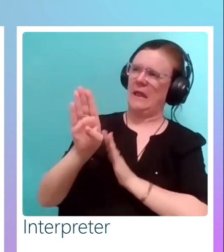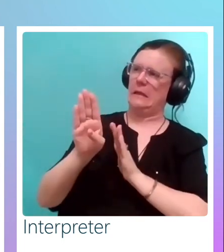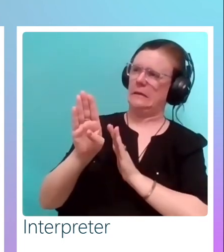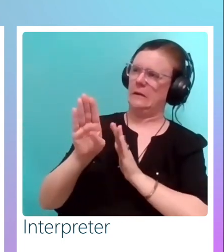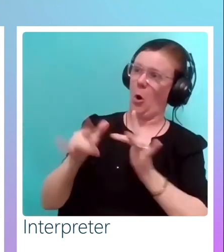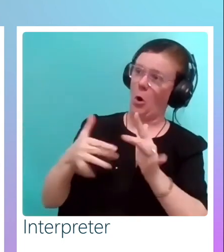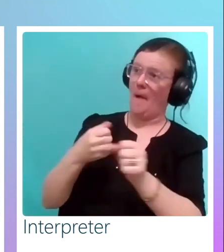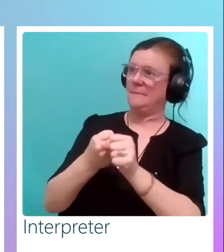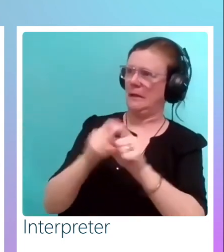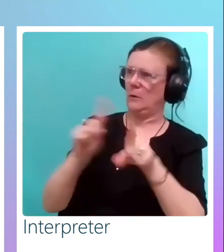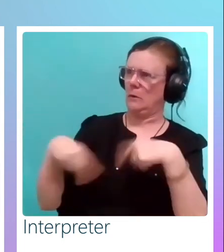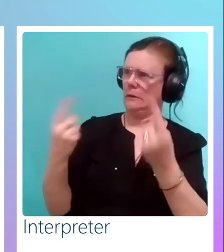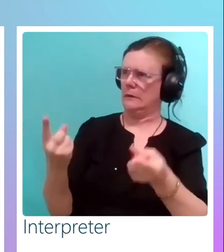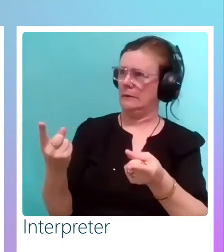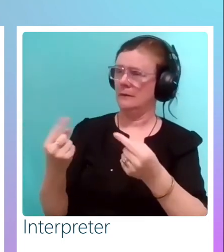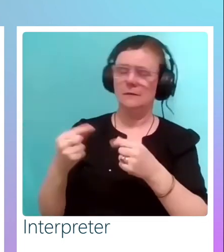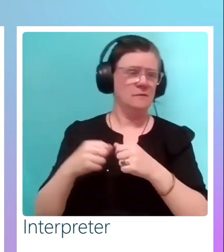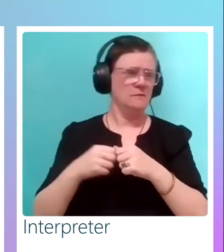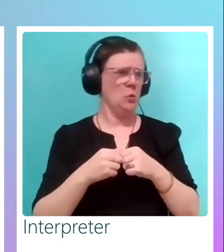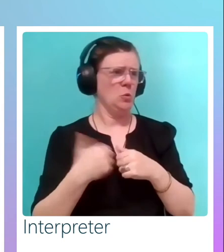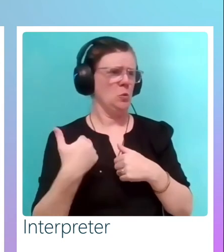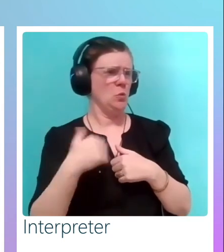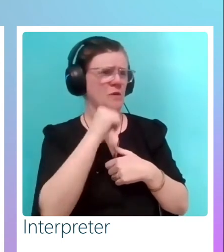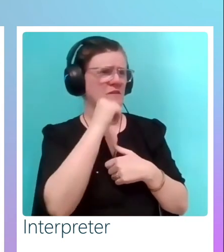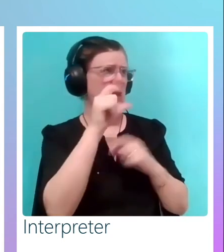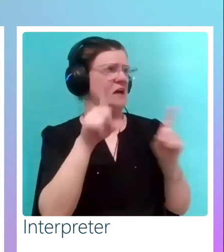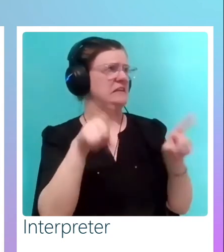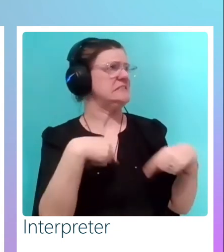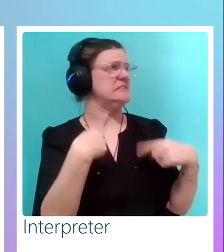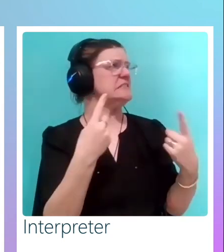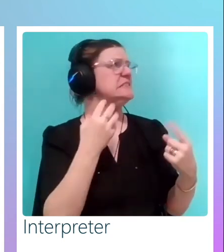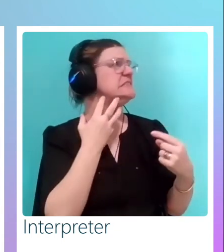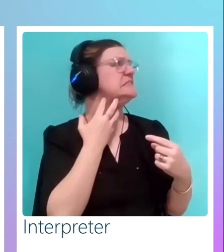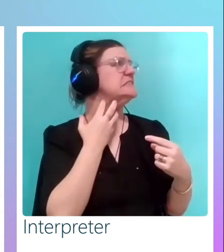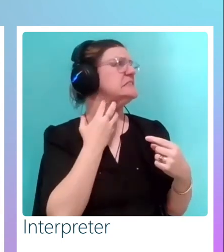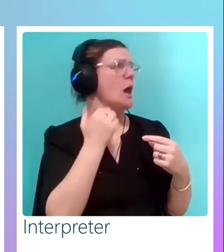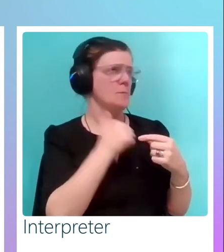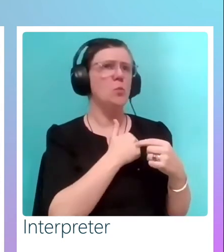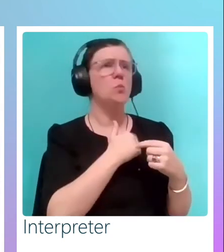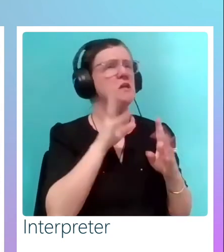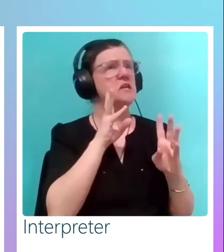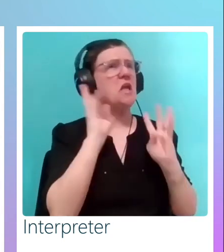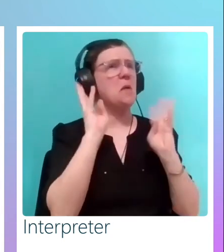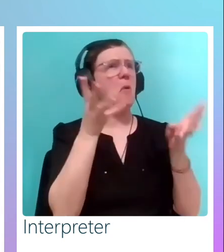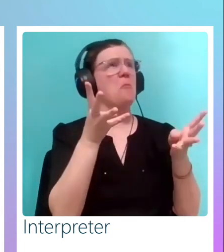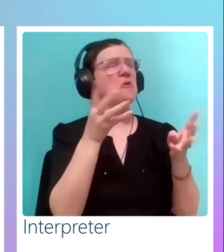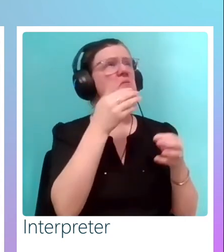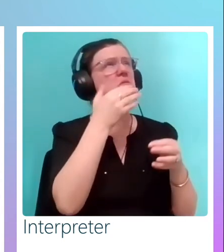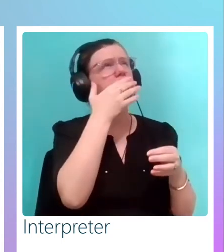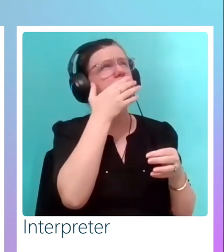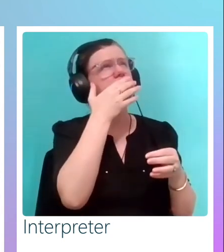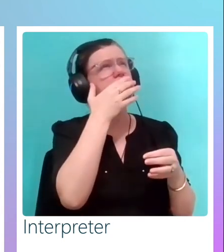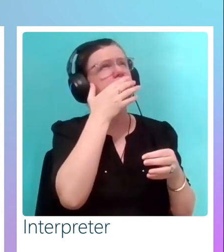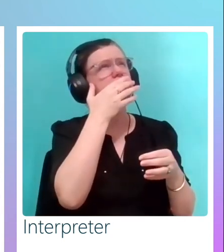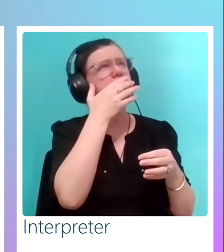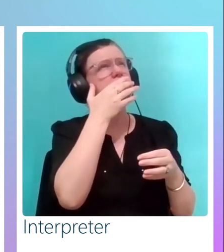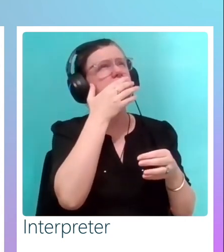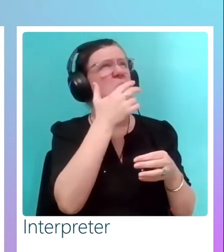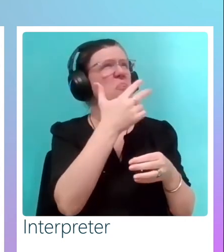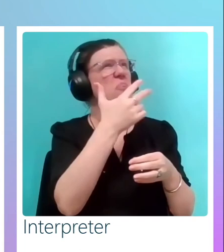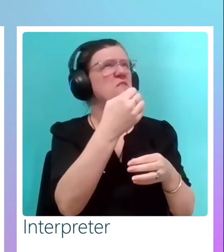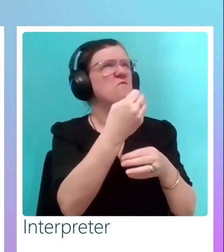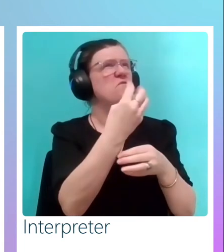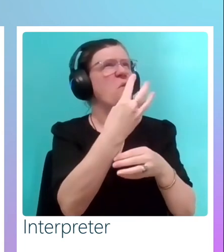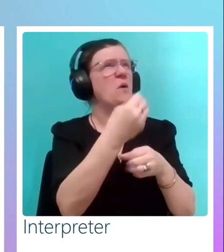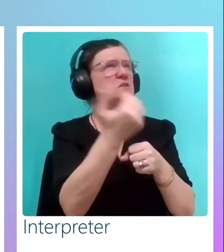That's interesting. We haven't actually updated them significantly since we first created them, which was probably 3, 4 years ago